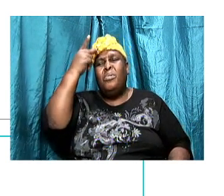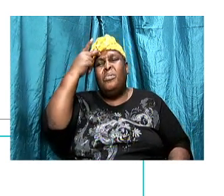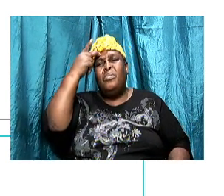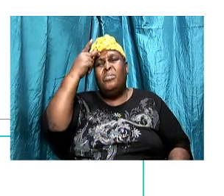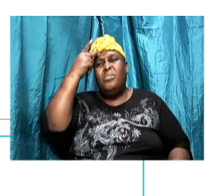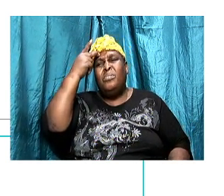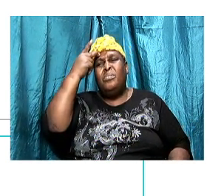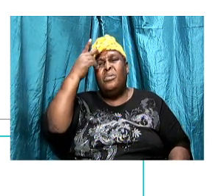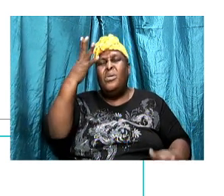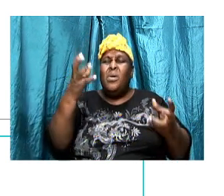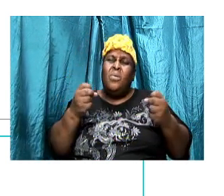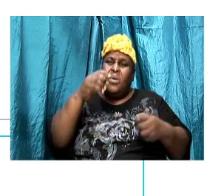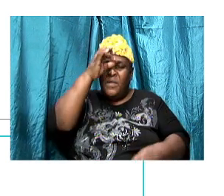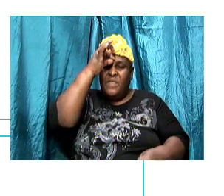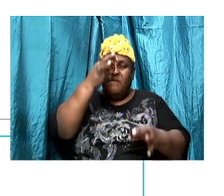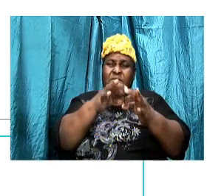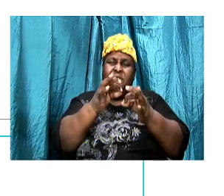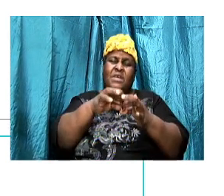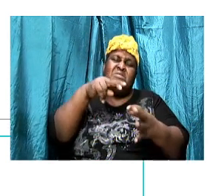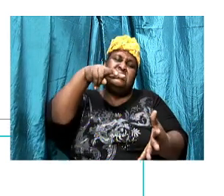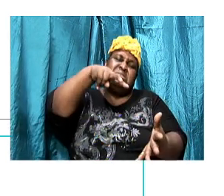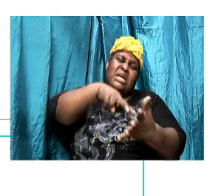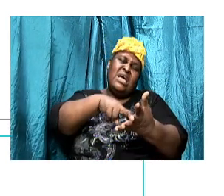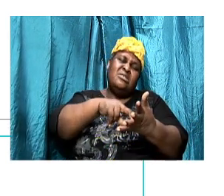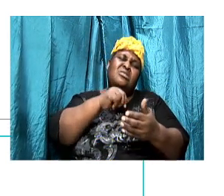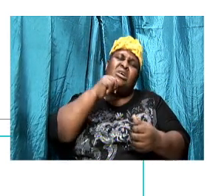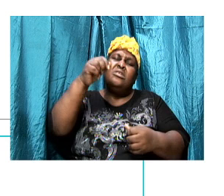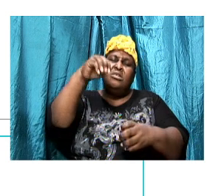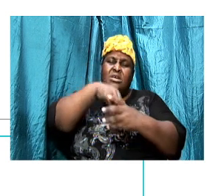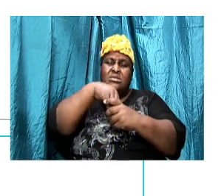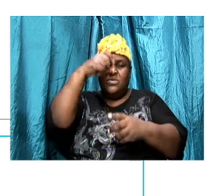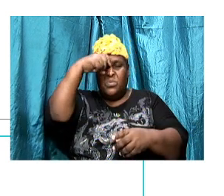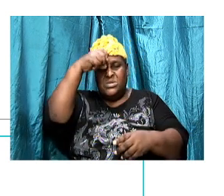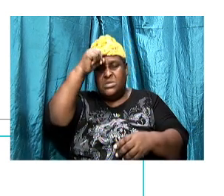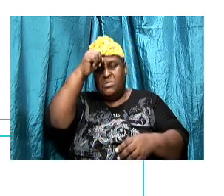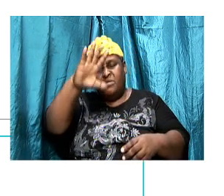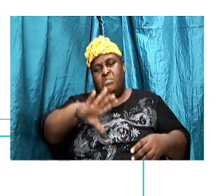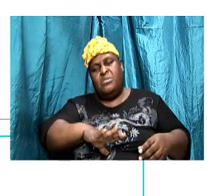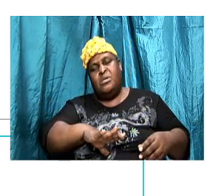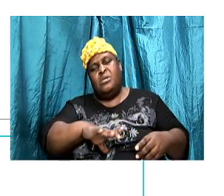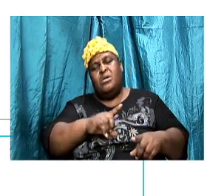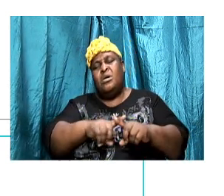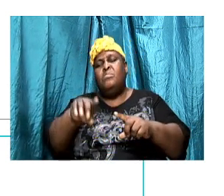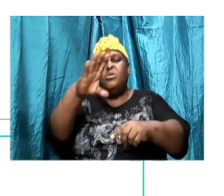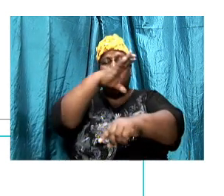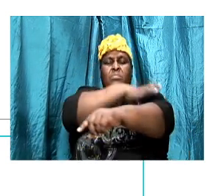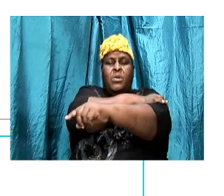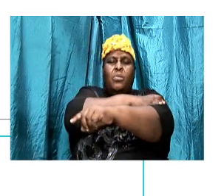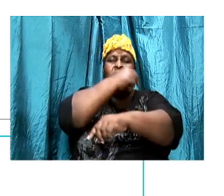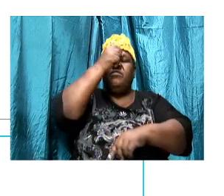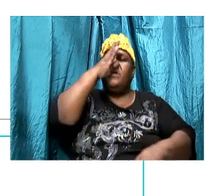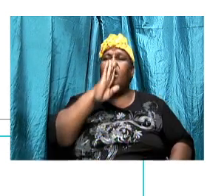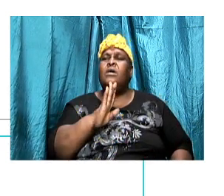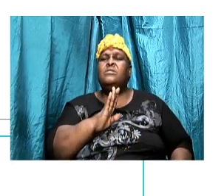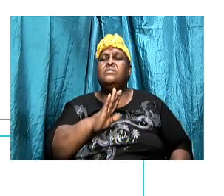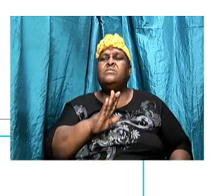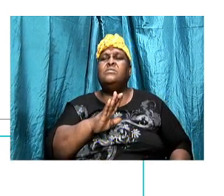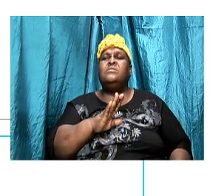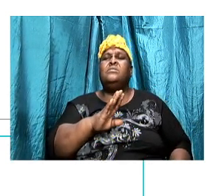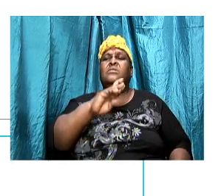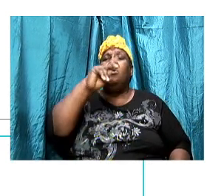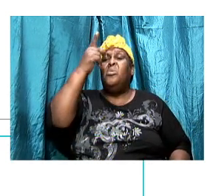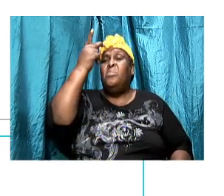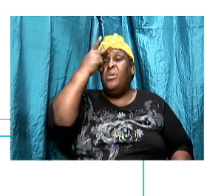he wants their faith to stand not in the wisdom of man, but in the power of God. So Paul